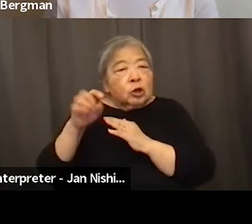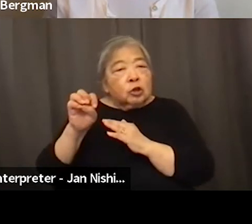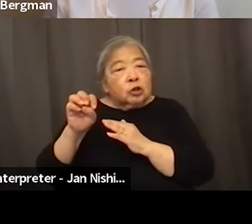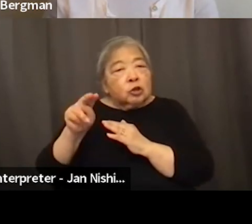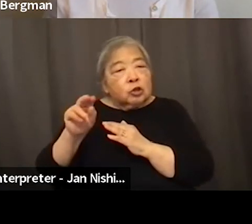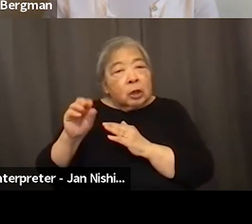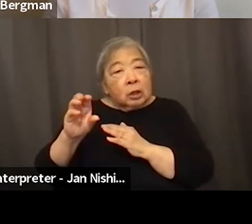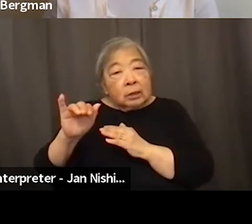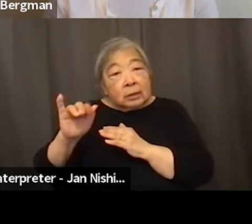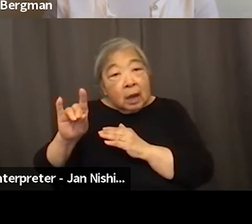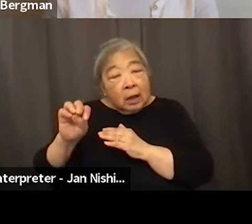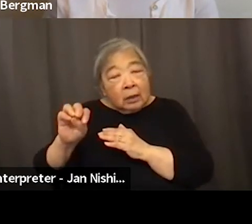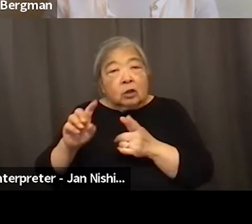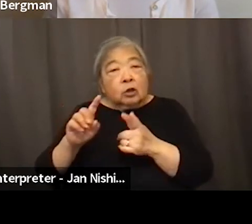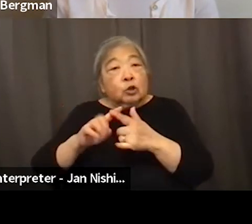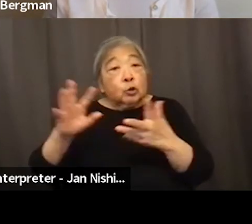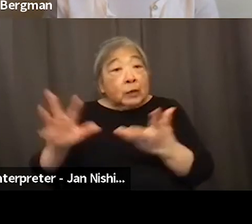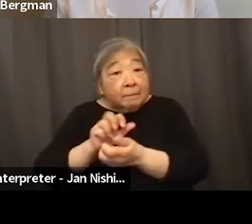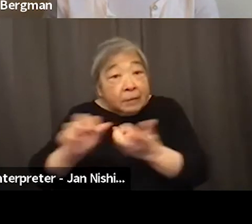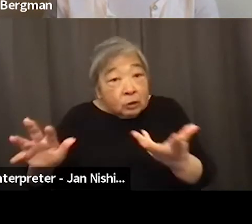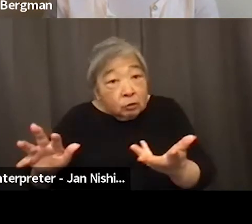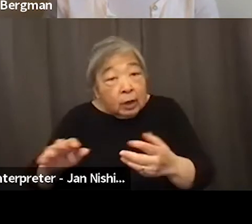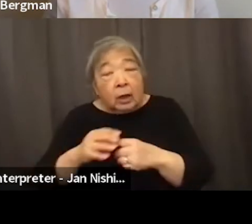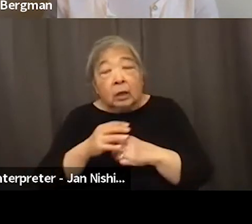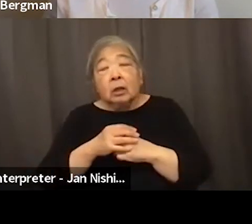to eviscerate. It is one to